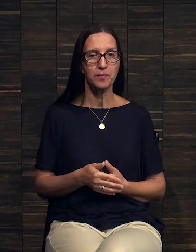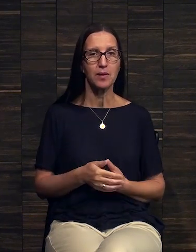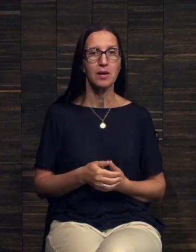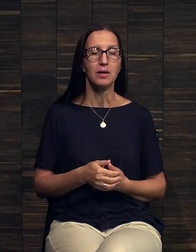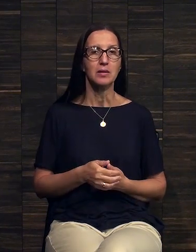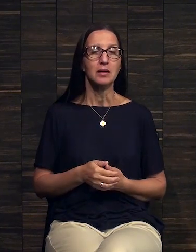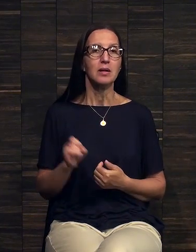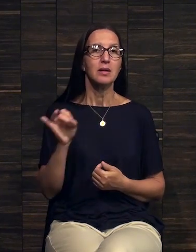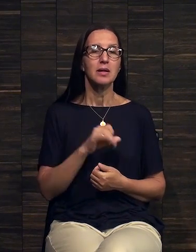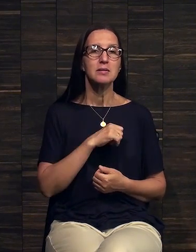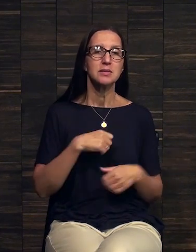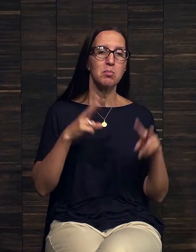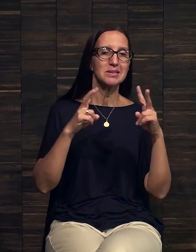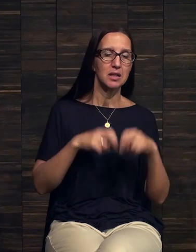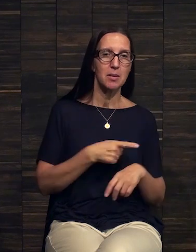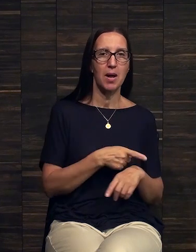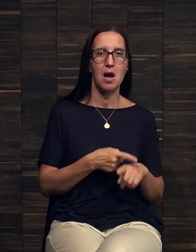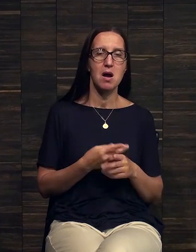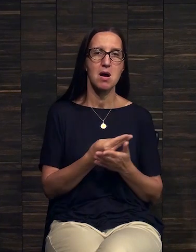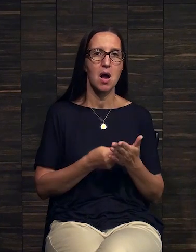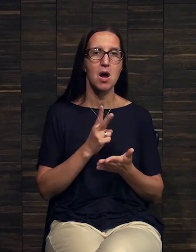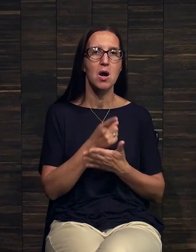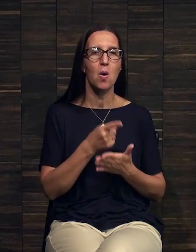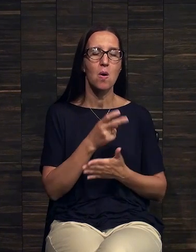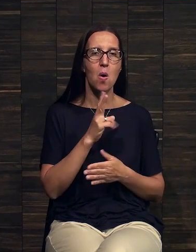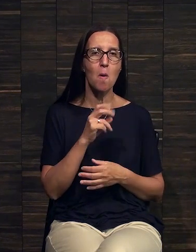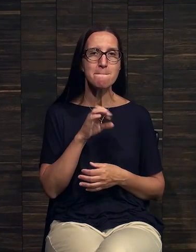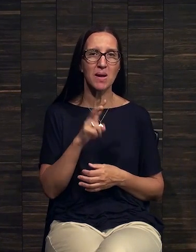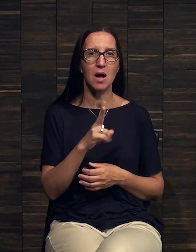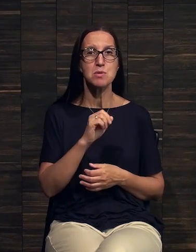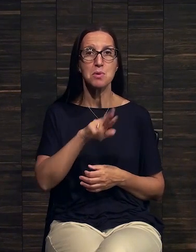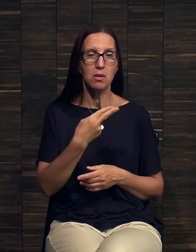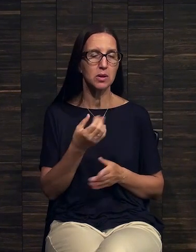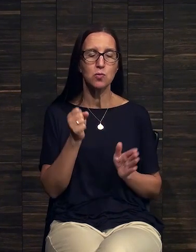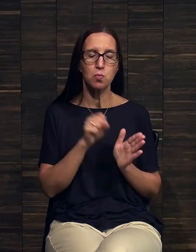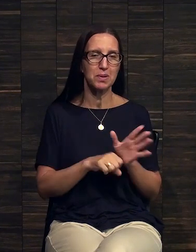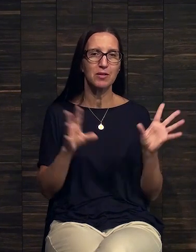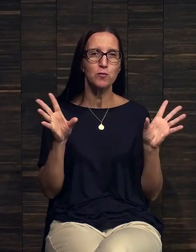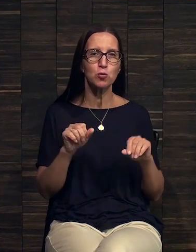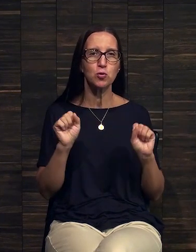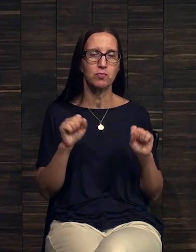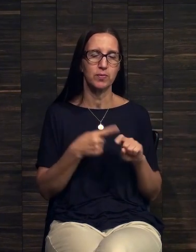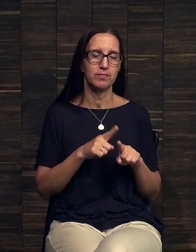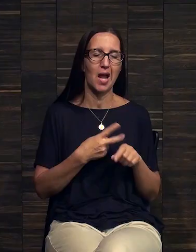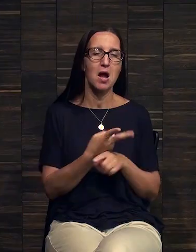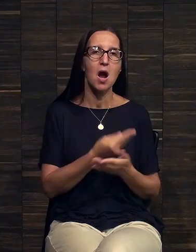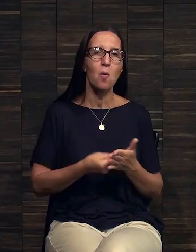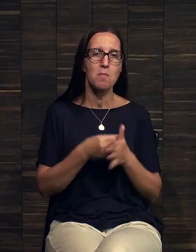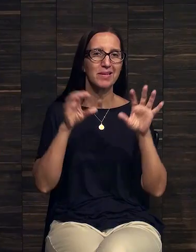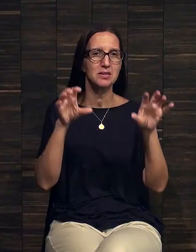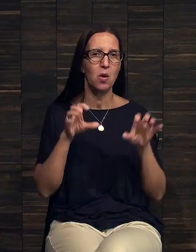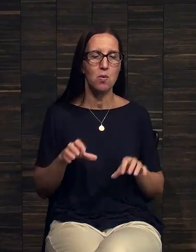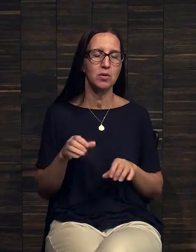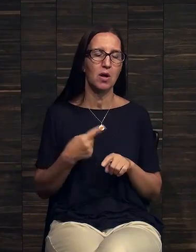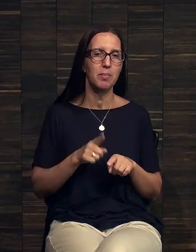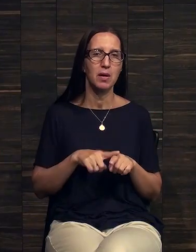place. The self-censorship and comic code killed almost everything. And this